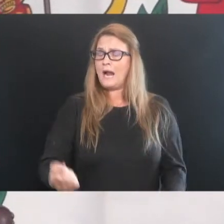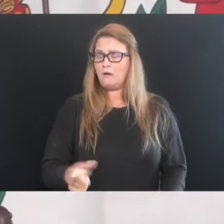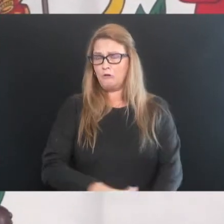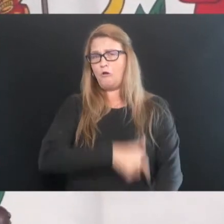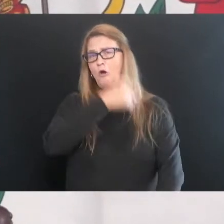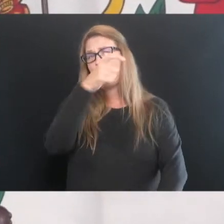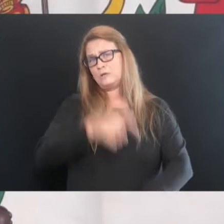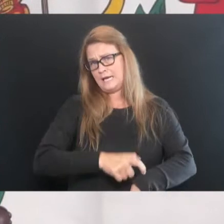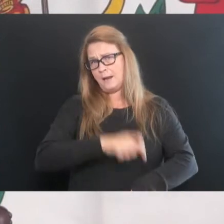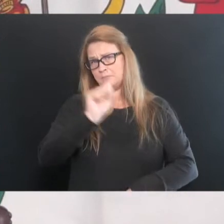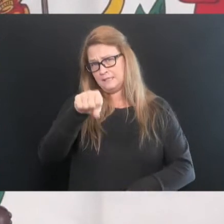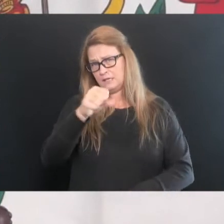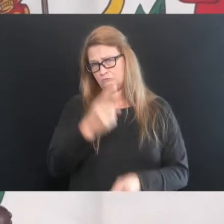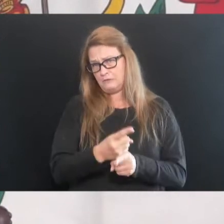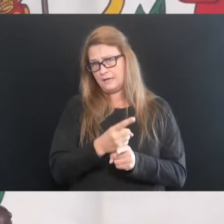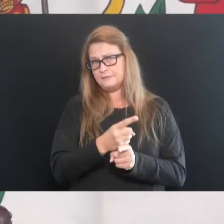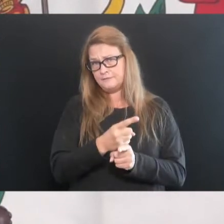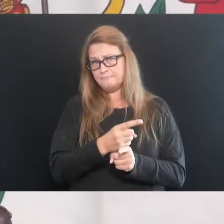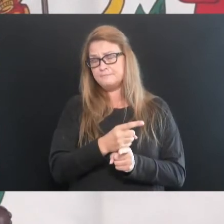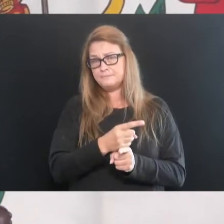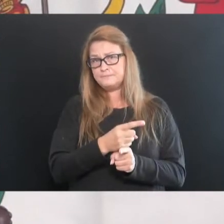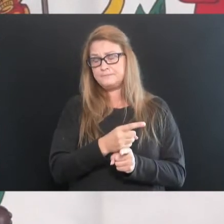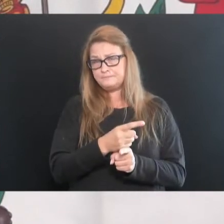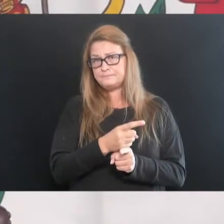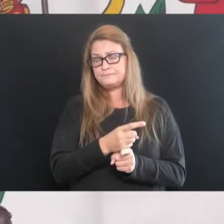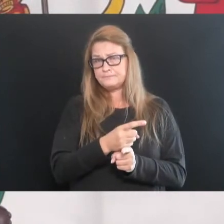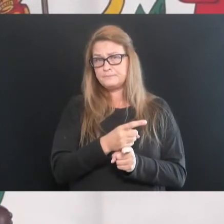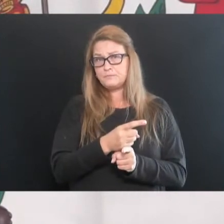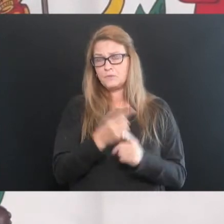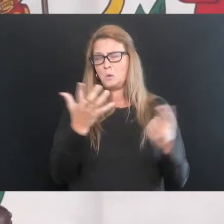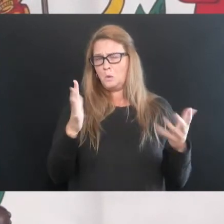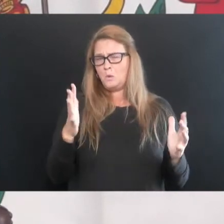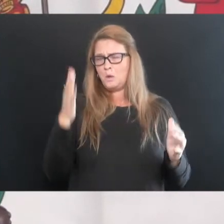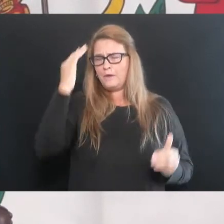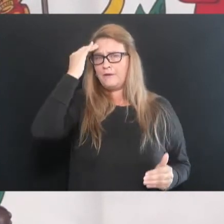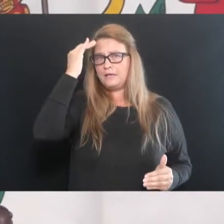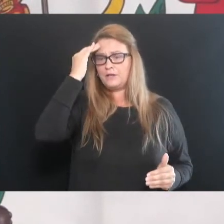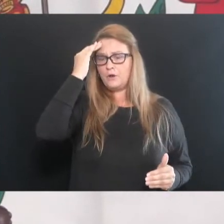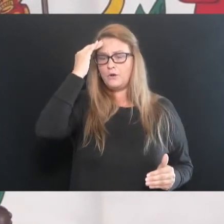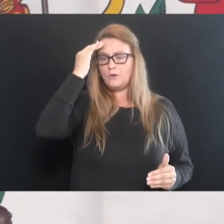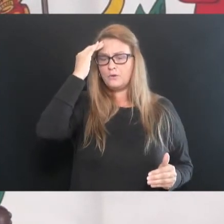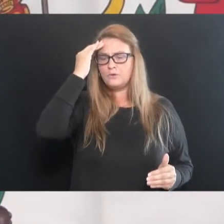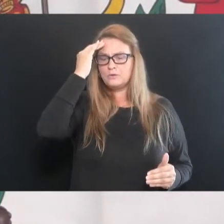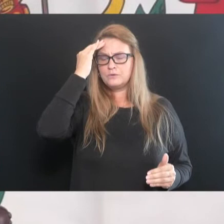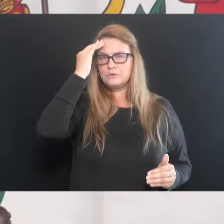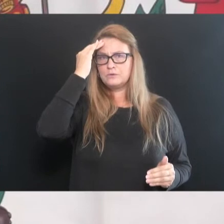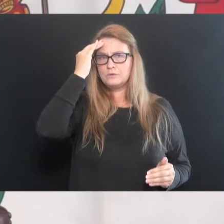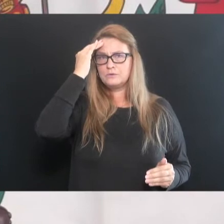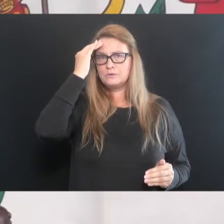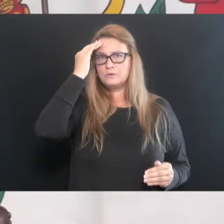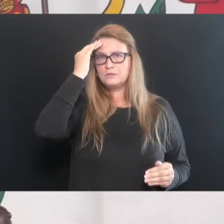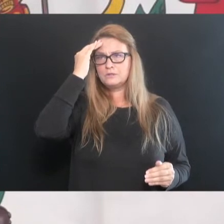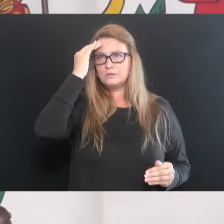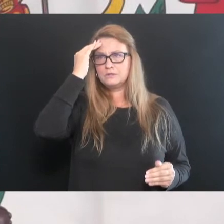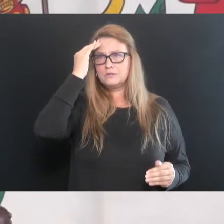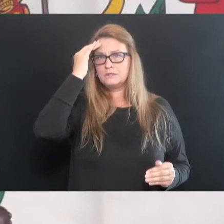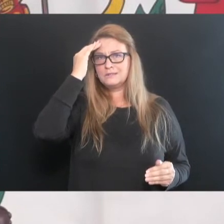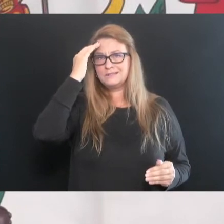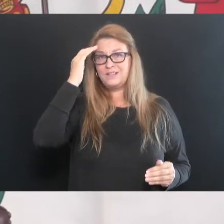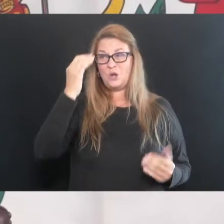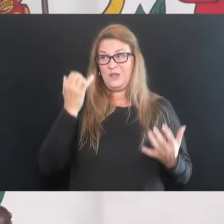long time. And we know that we're in our